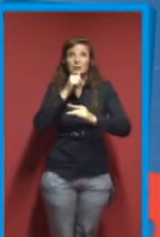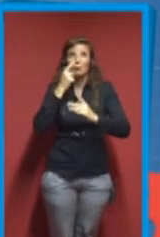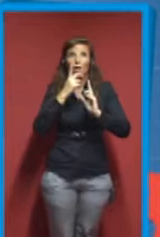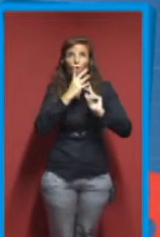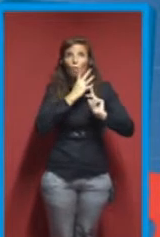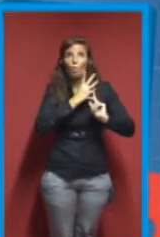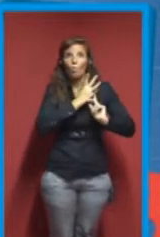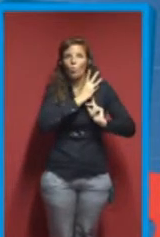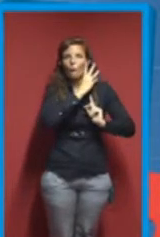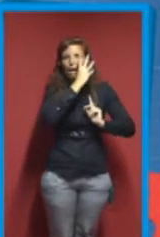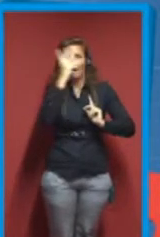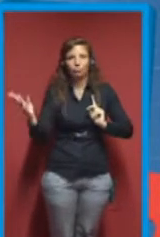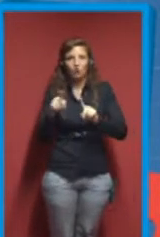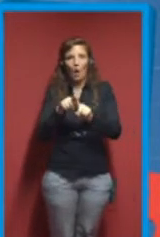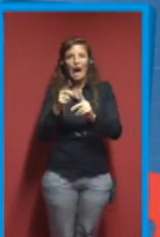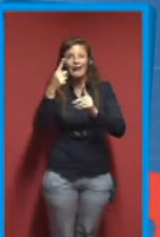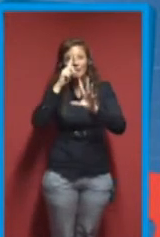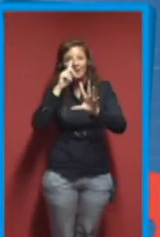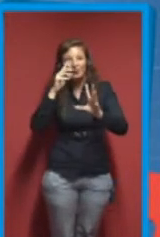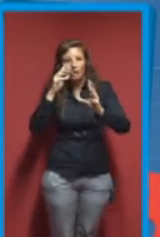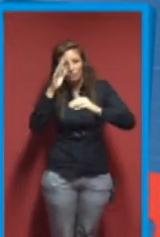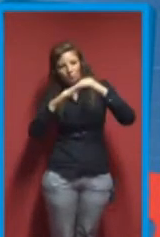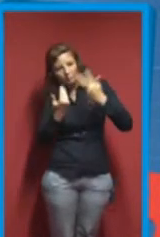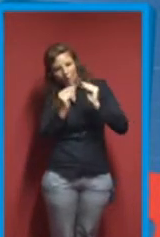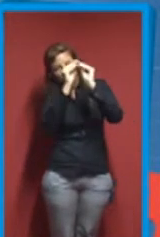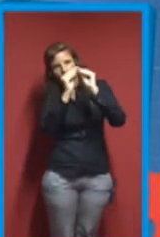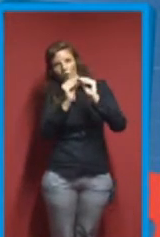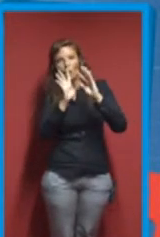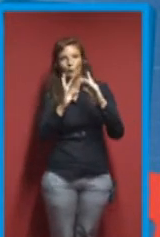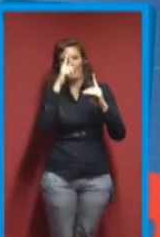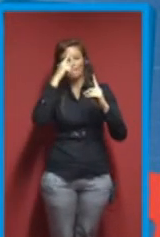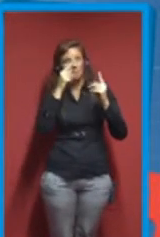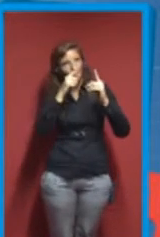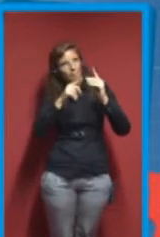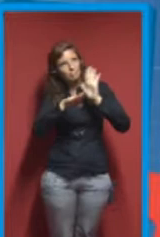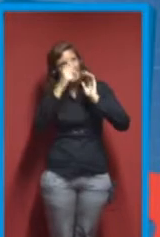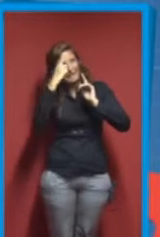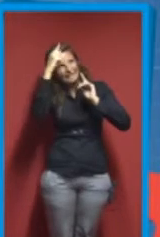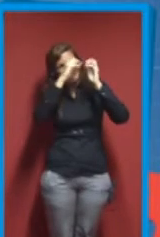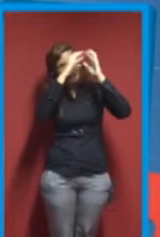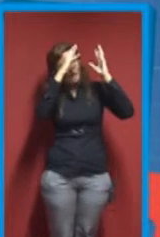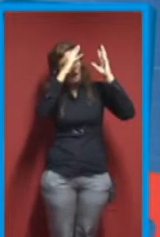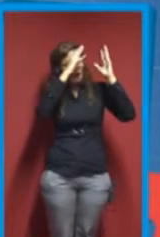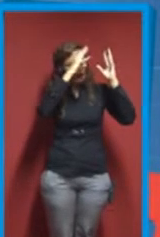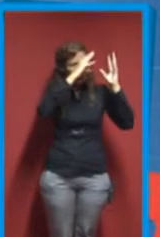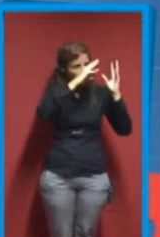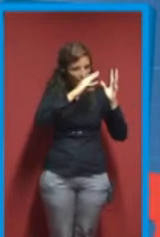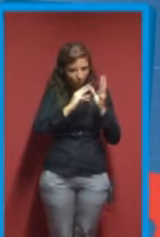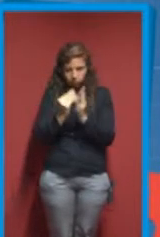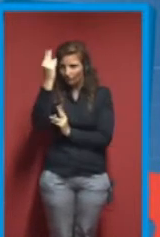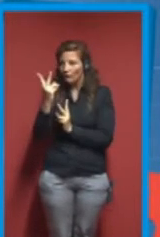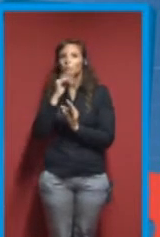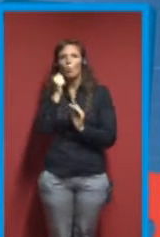that process is all the testing and the building and the making and the feedback and the failures that you